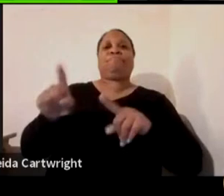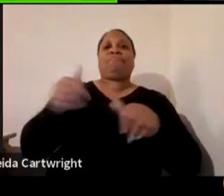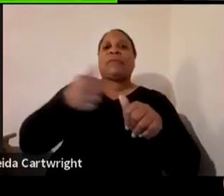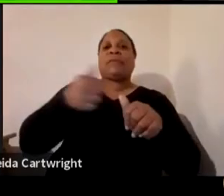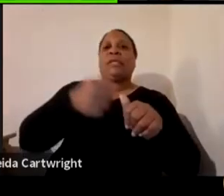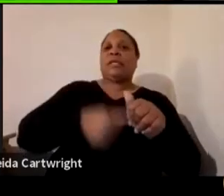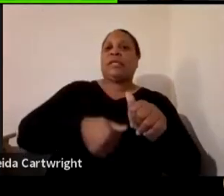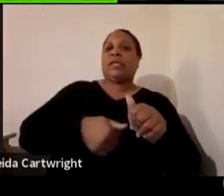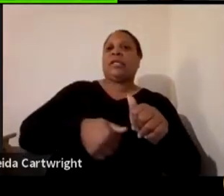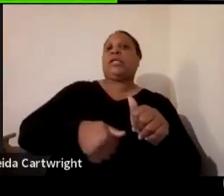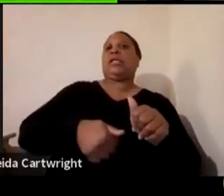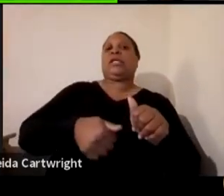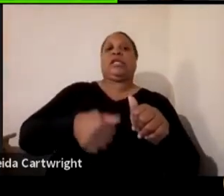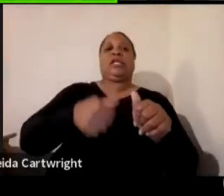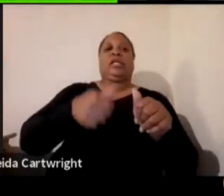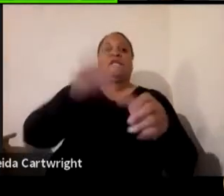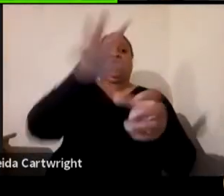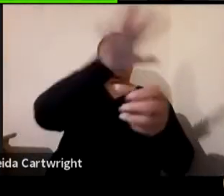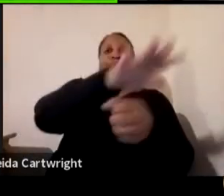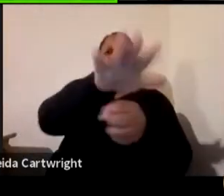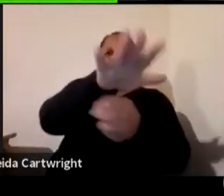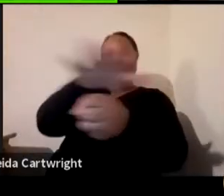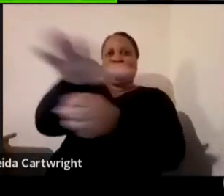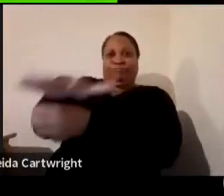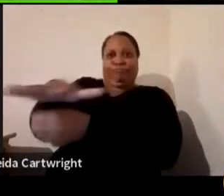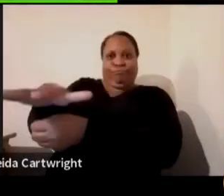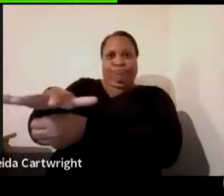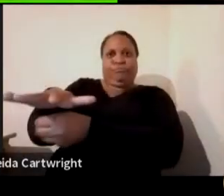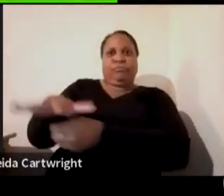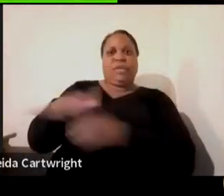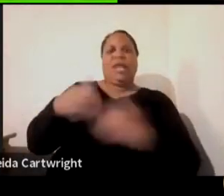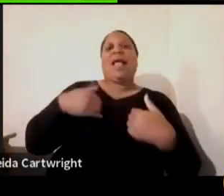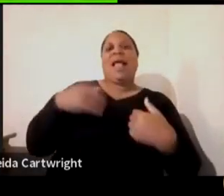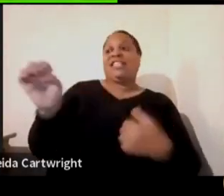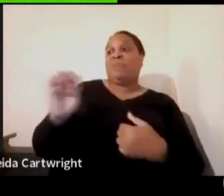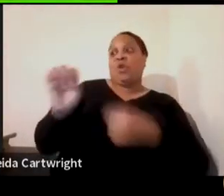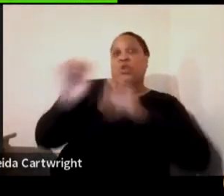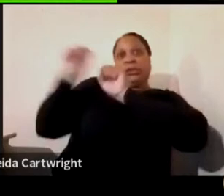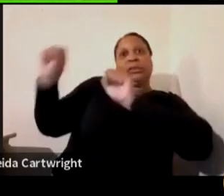in place. There are persons who are trained to respond to emergencies such